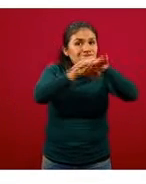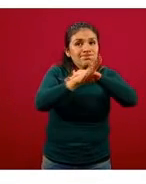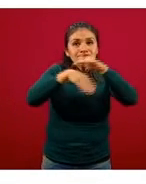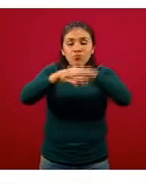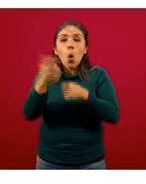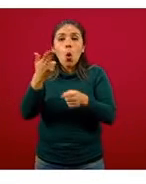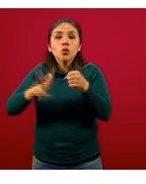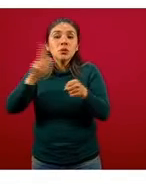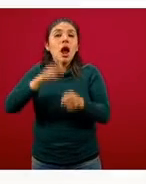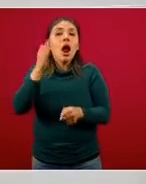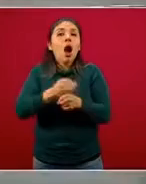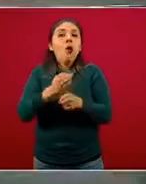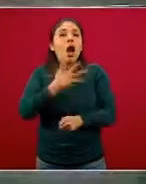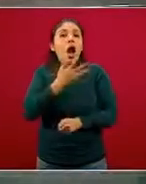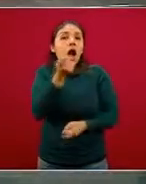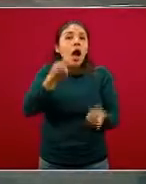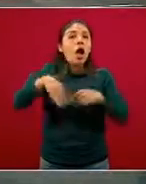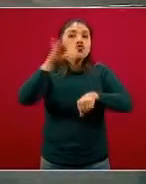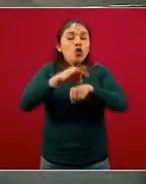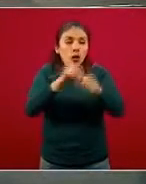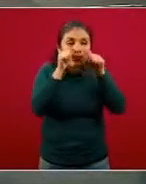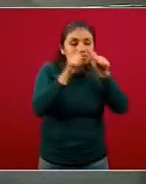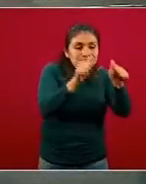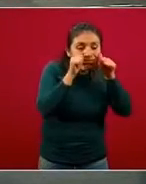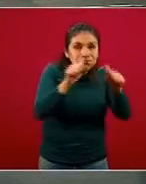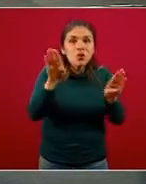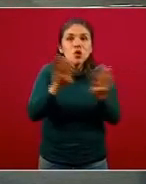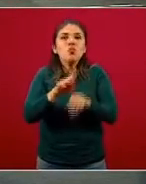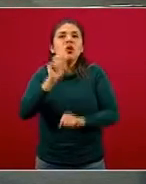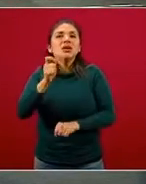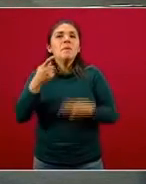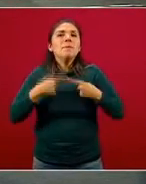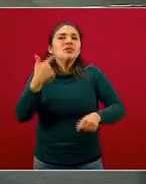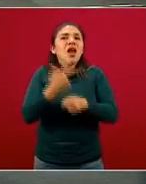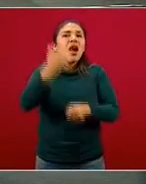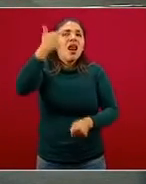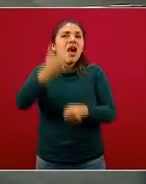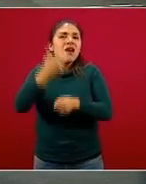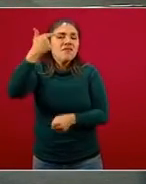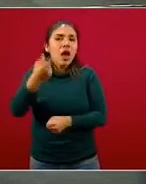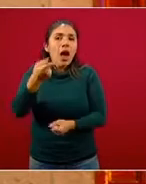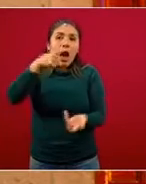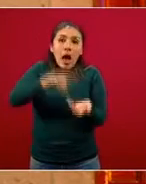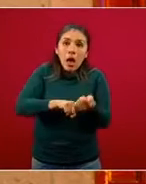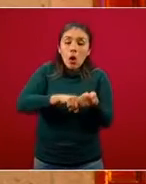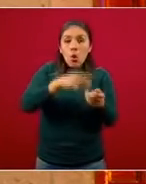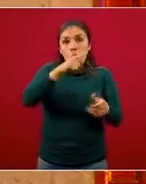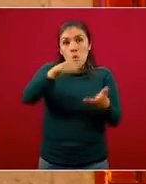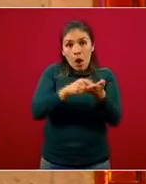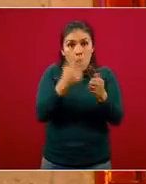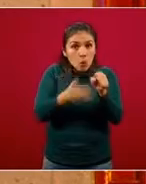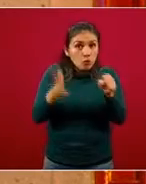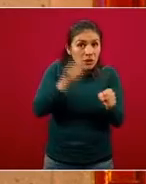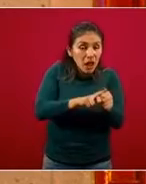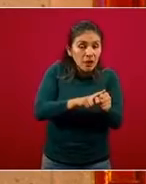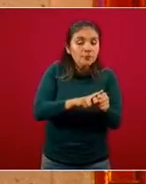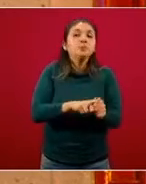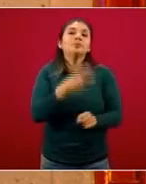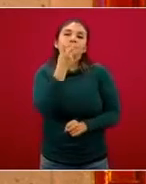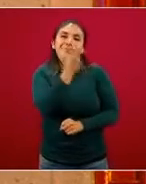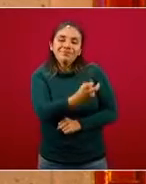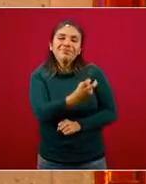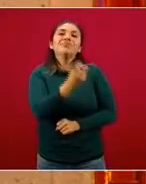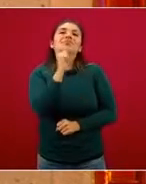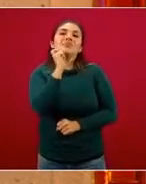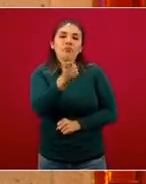severe acute respiratory infection patients. And out of these total number of beds,